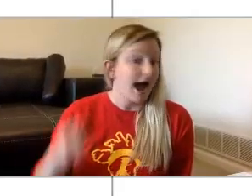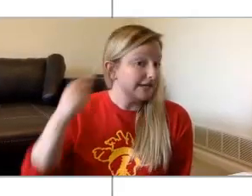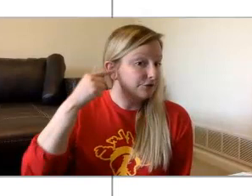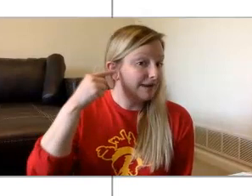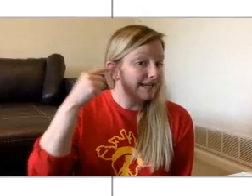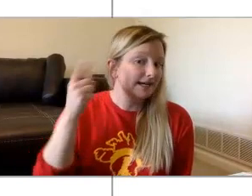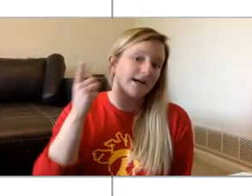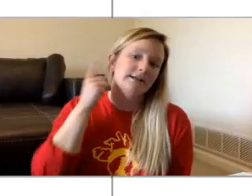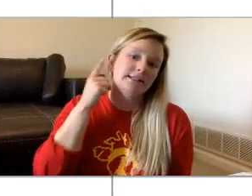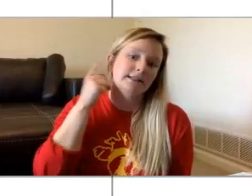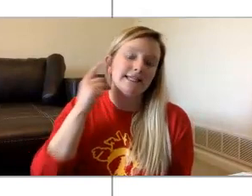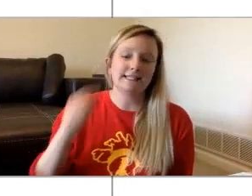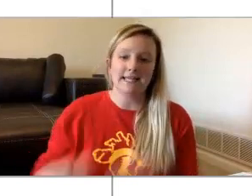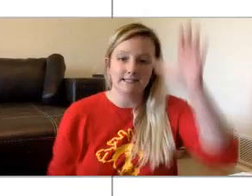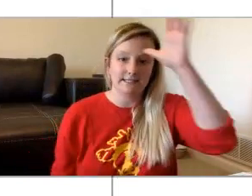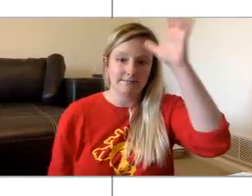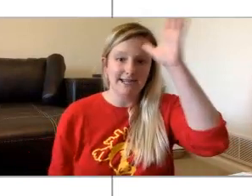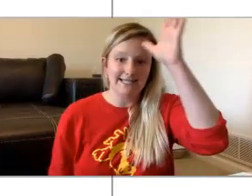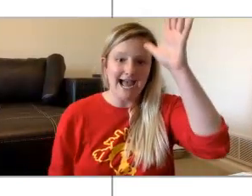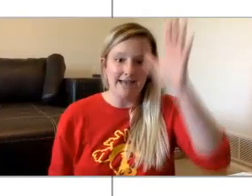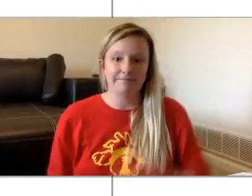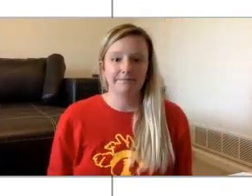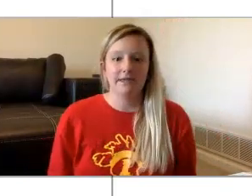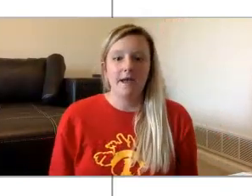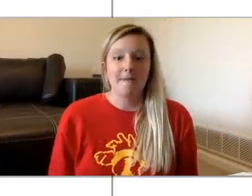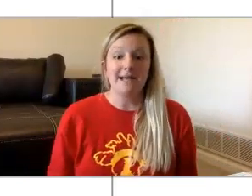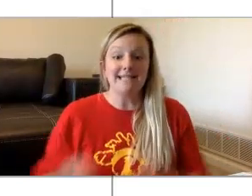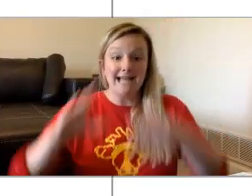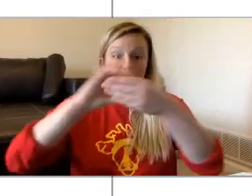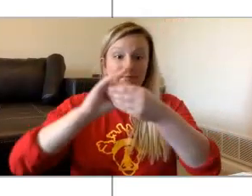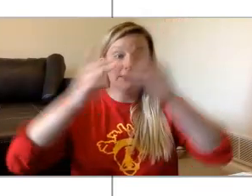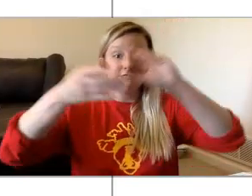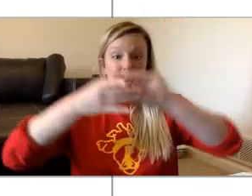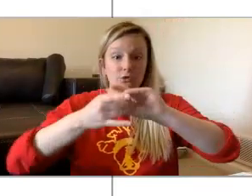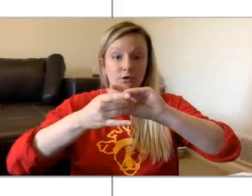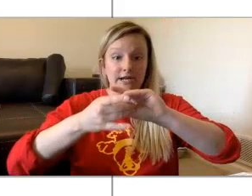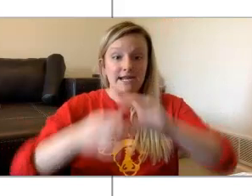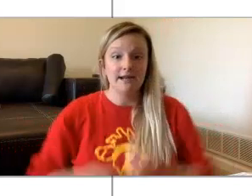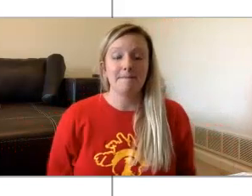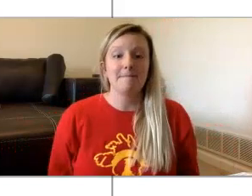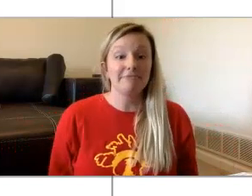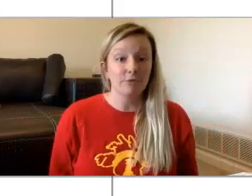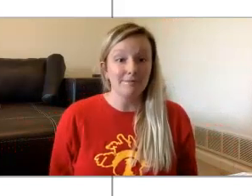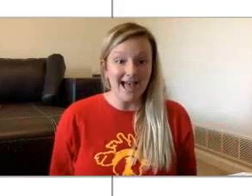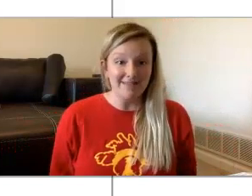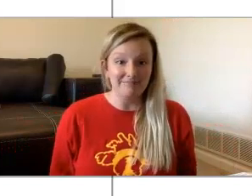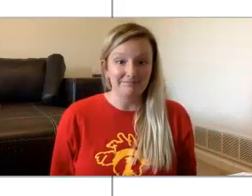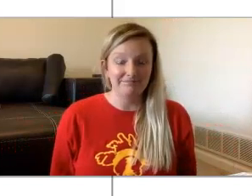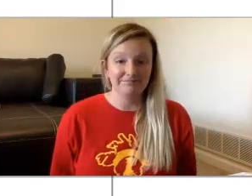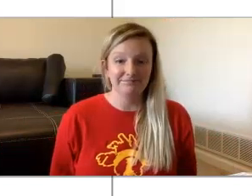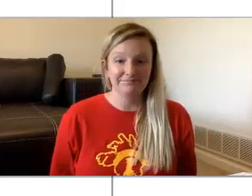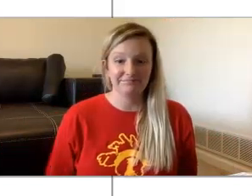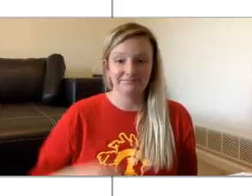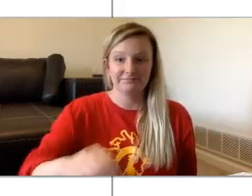I use my ear to listen to my dad. My dad tells me a story before bed.